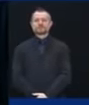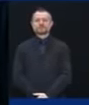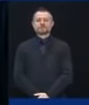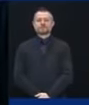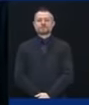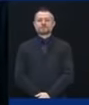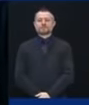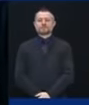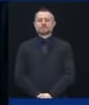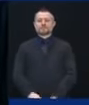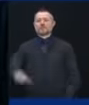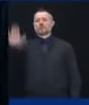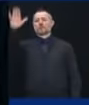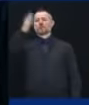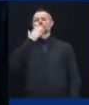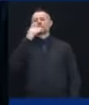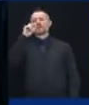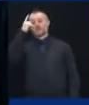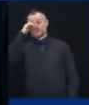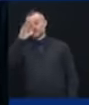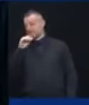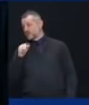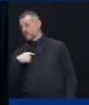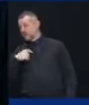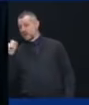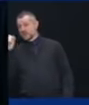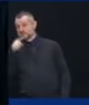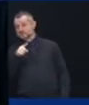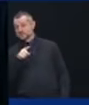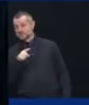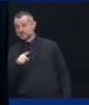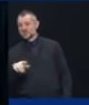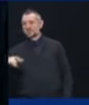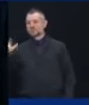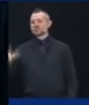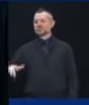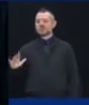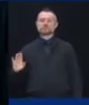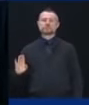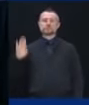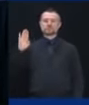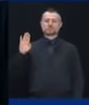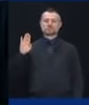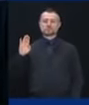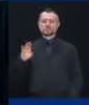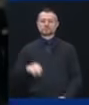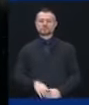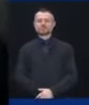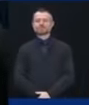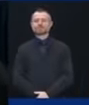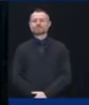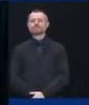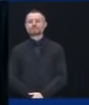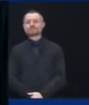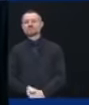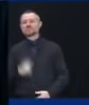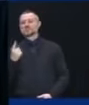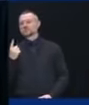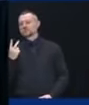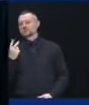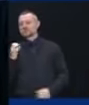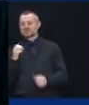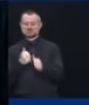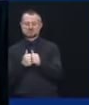Thank you, Governor. If you'd like to ask a question, please use the raise hand function at the bottom of your window. We'll take a moment to compile the Q&A roster.